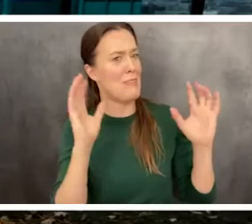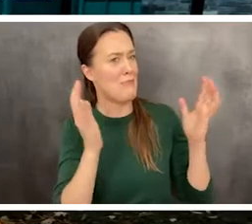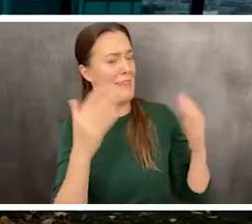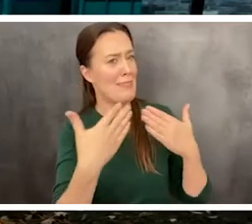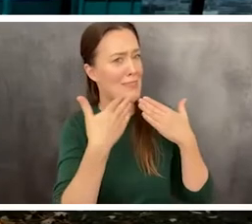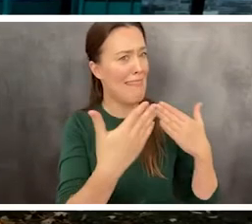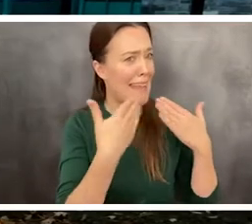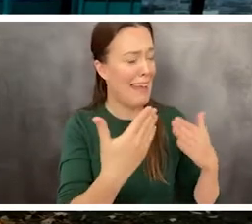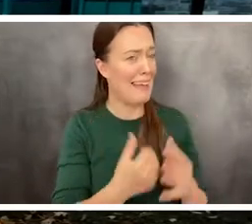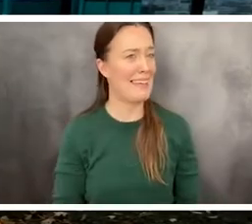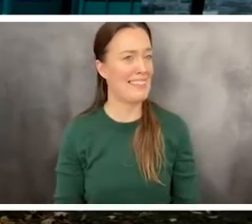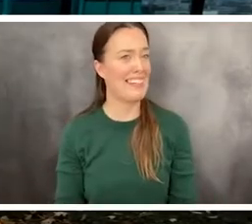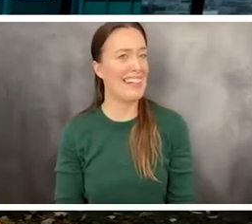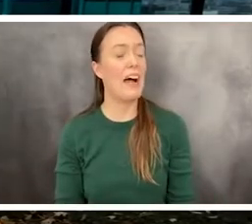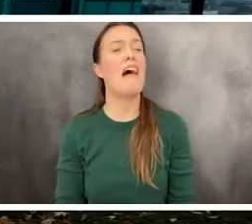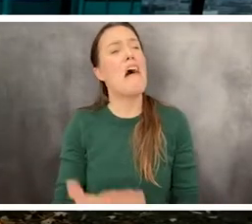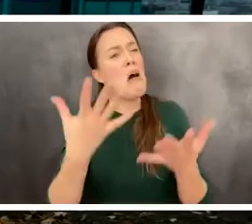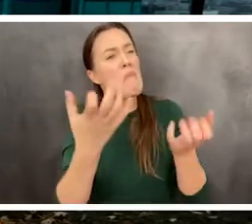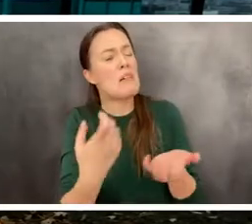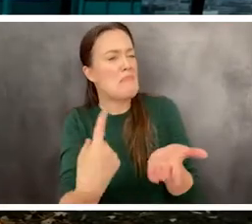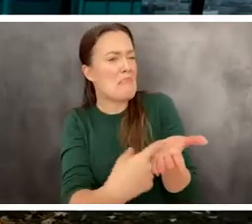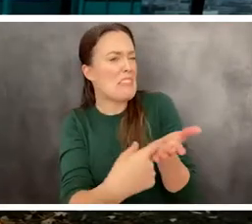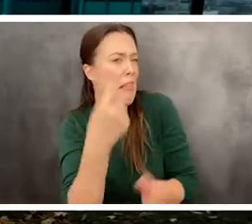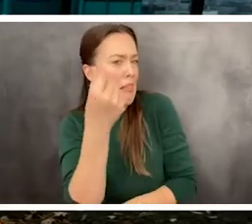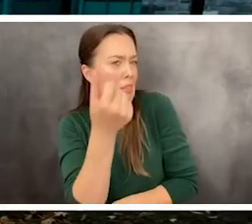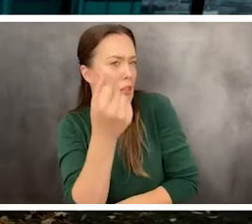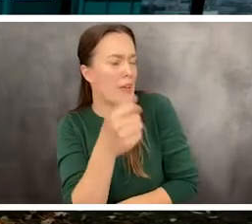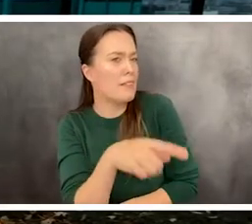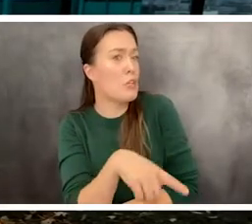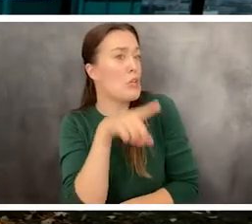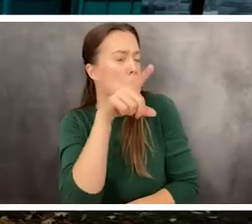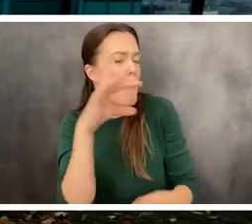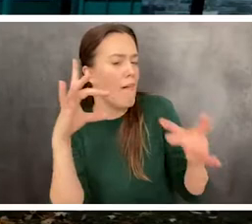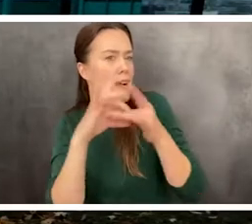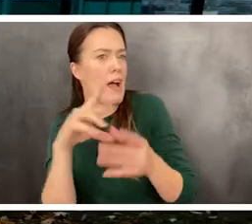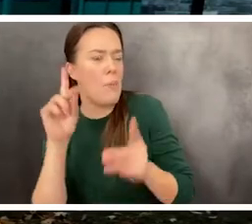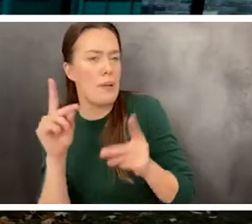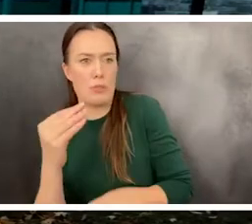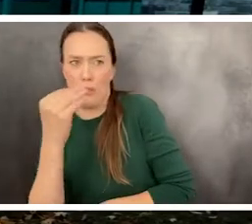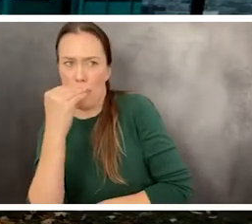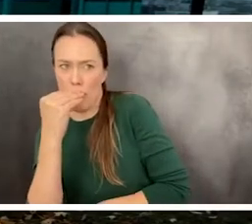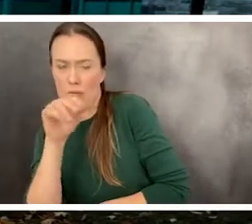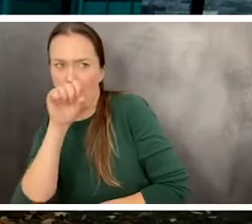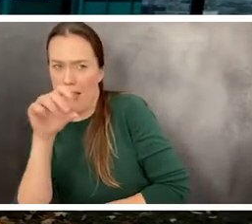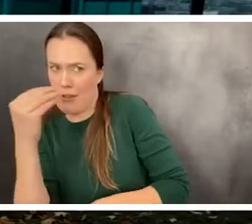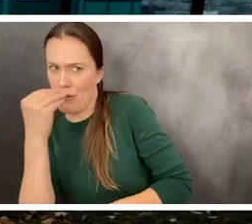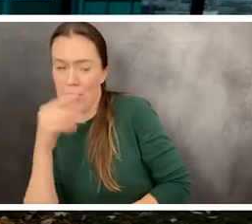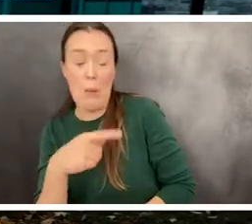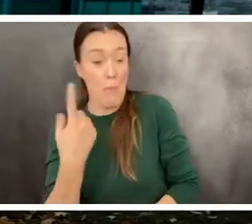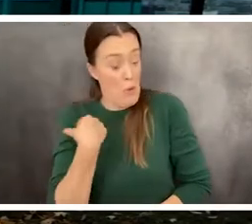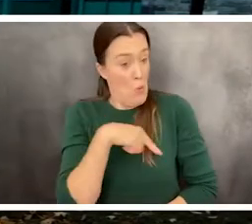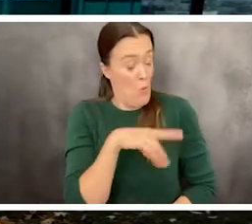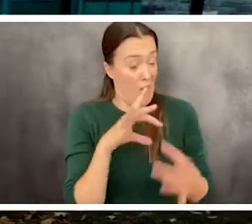so thank you for that as well. I want to talk a little bit about, you gather people around food and the love of food. We gather people